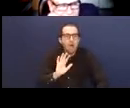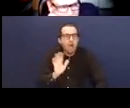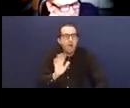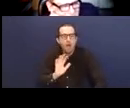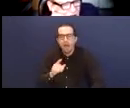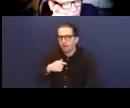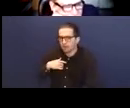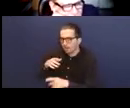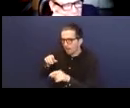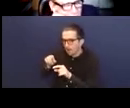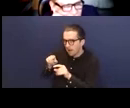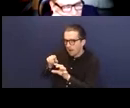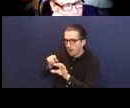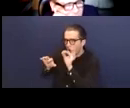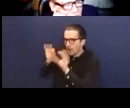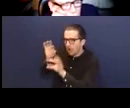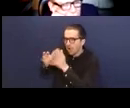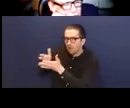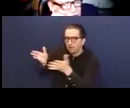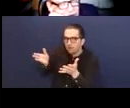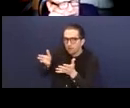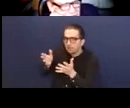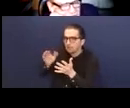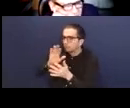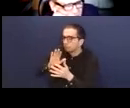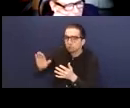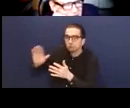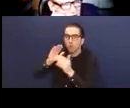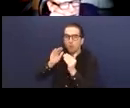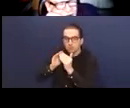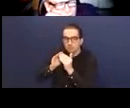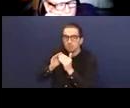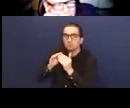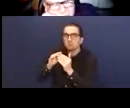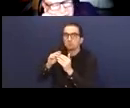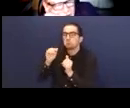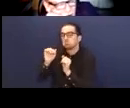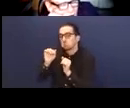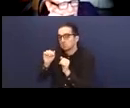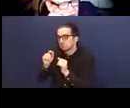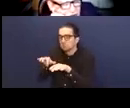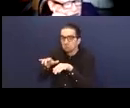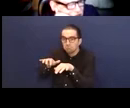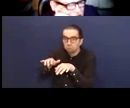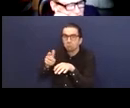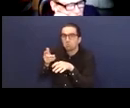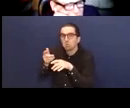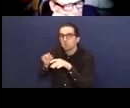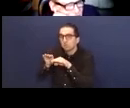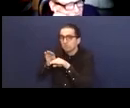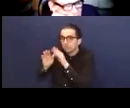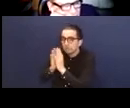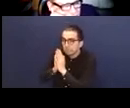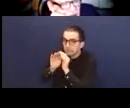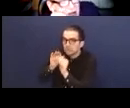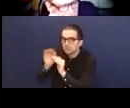and you pick out a random number of them. Or you can stratify it so that you want 50 or 100 in each